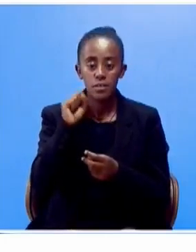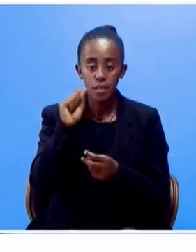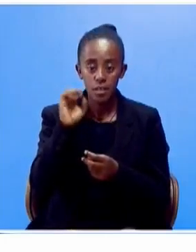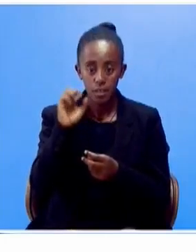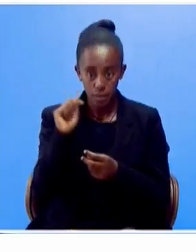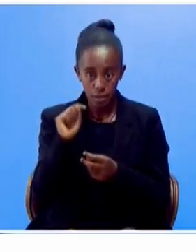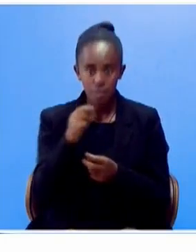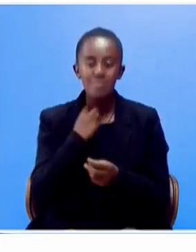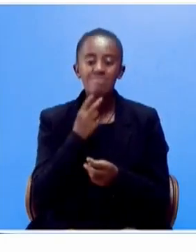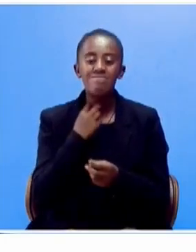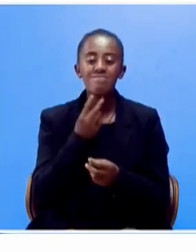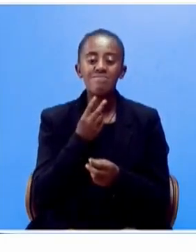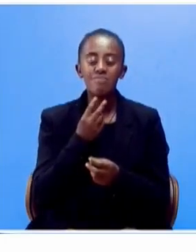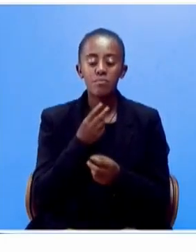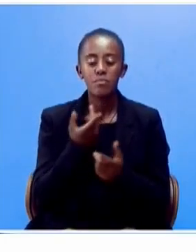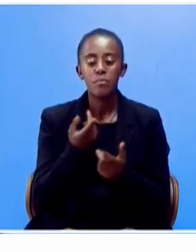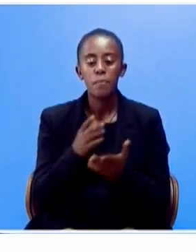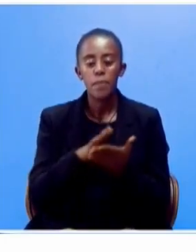and